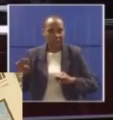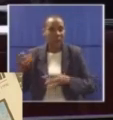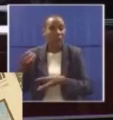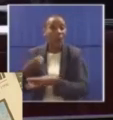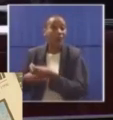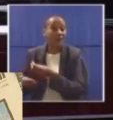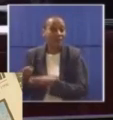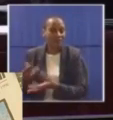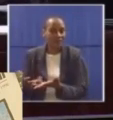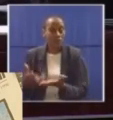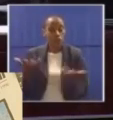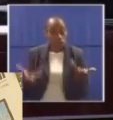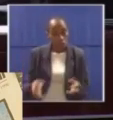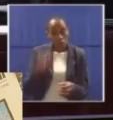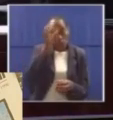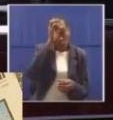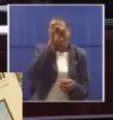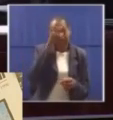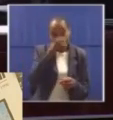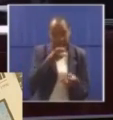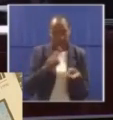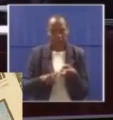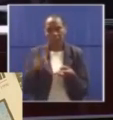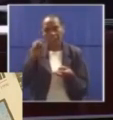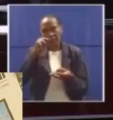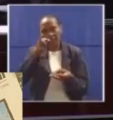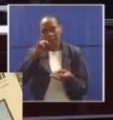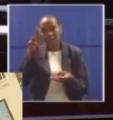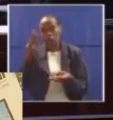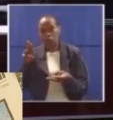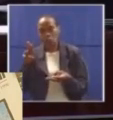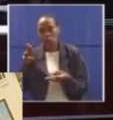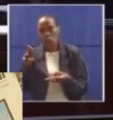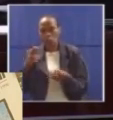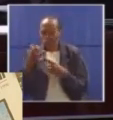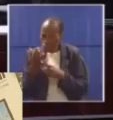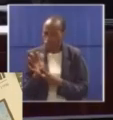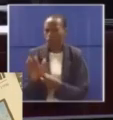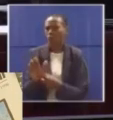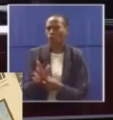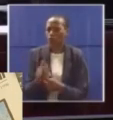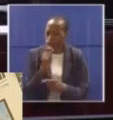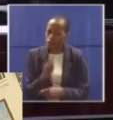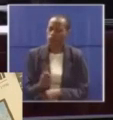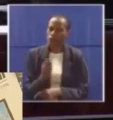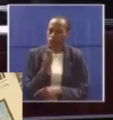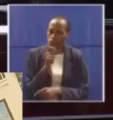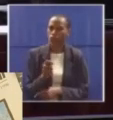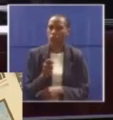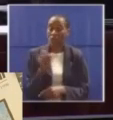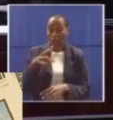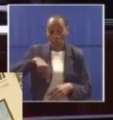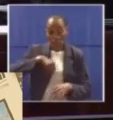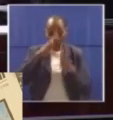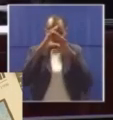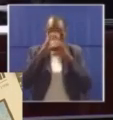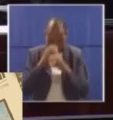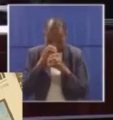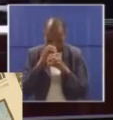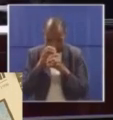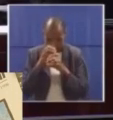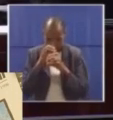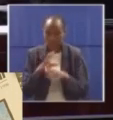our investigating the SIU have really demonstrated that with greater focus,